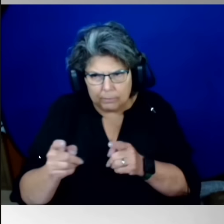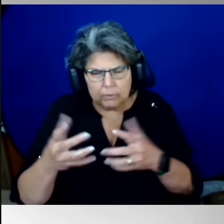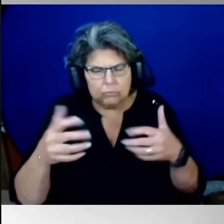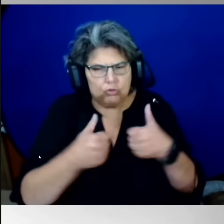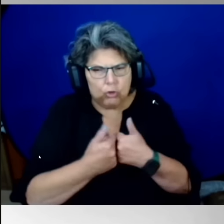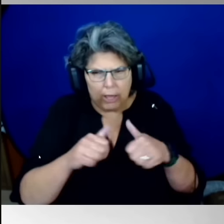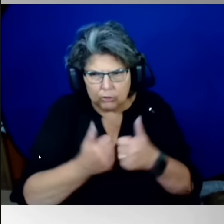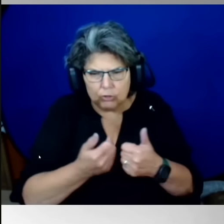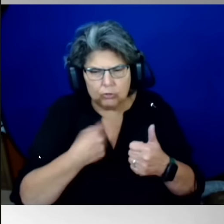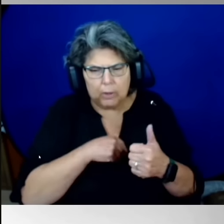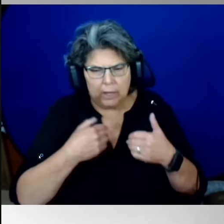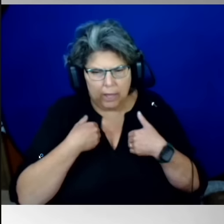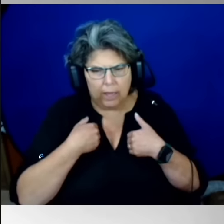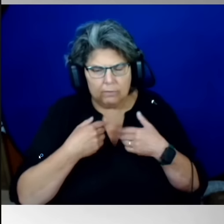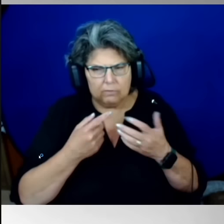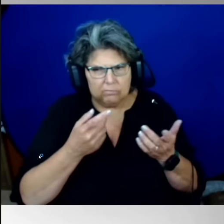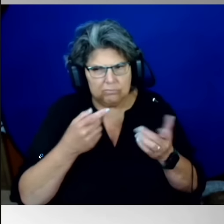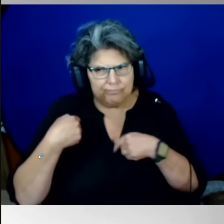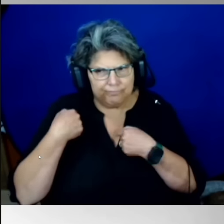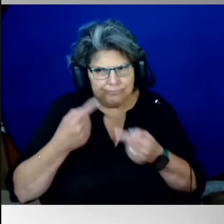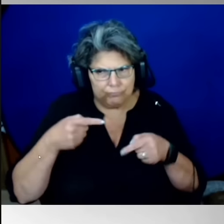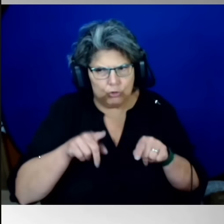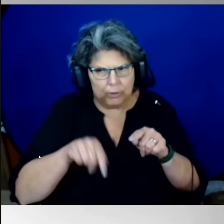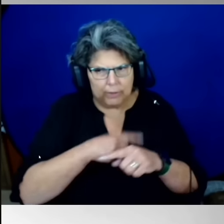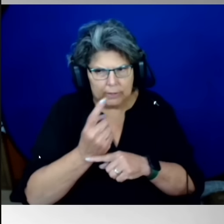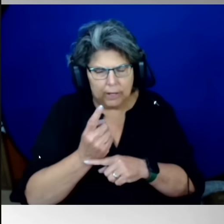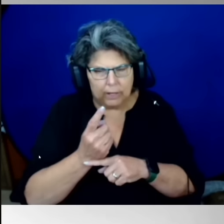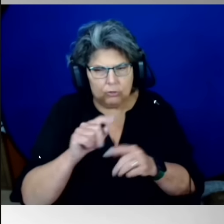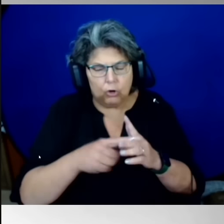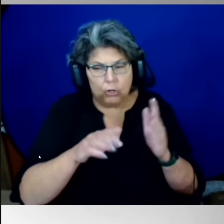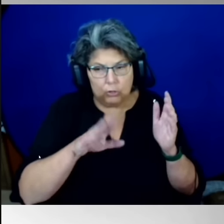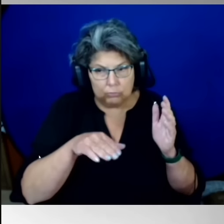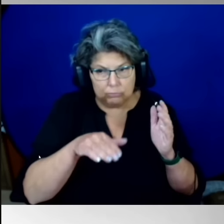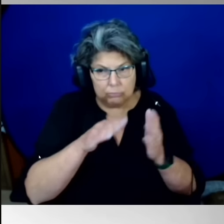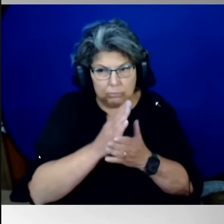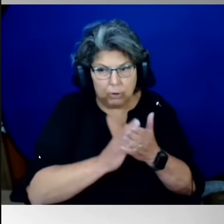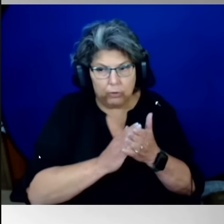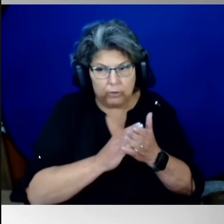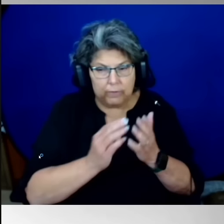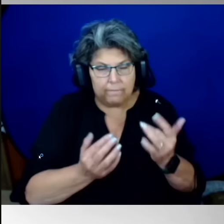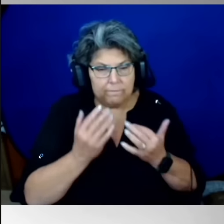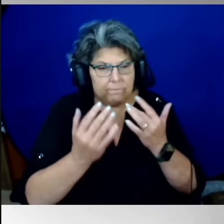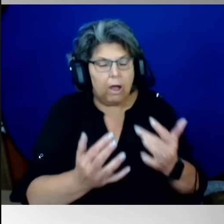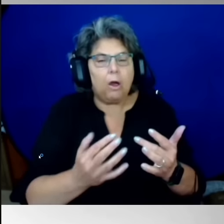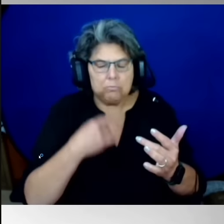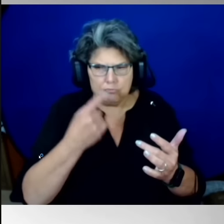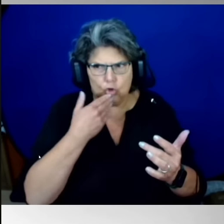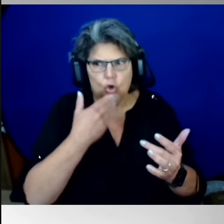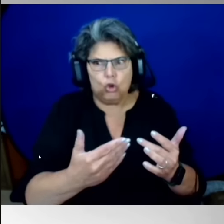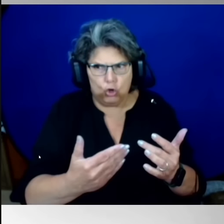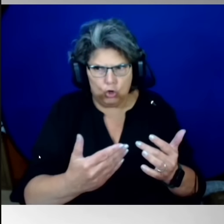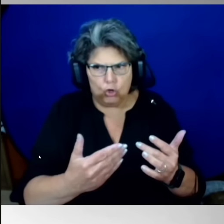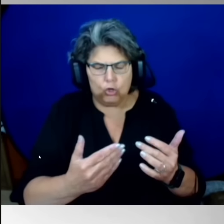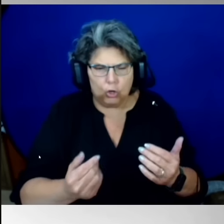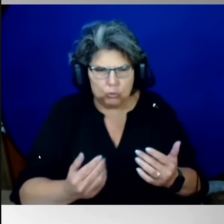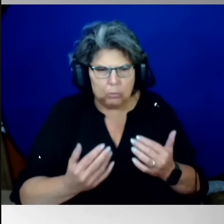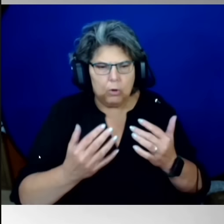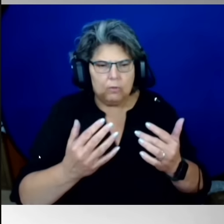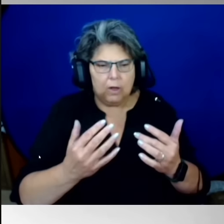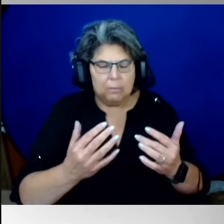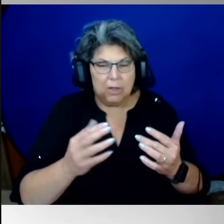moving forward throughout the day. Starting on the lower portion of the fire, everything's looking really good as we move up the western part of the fire. That's